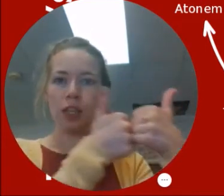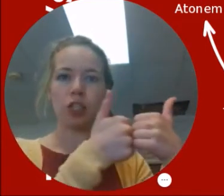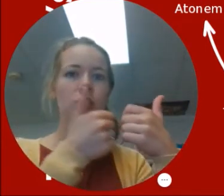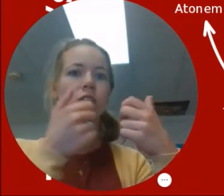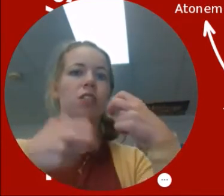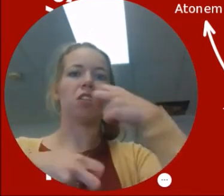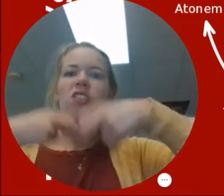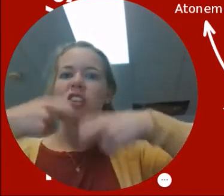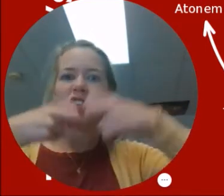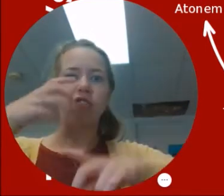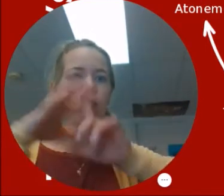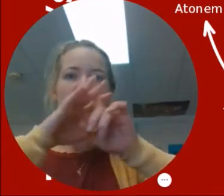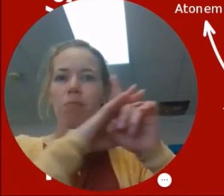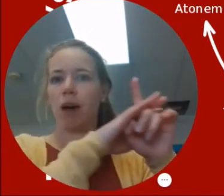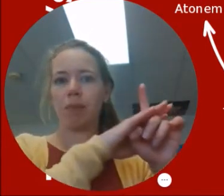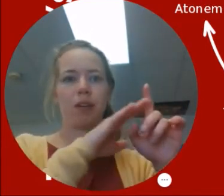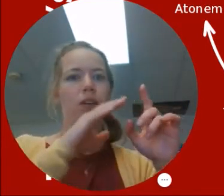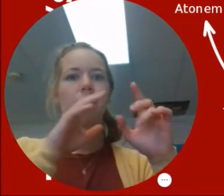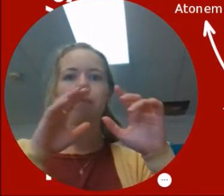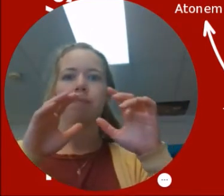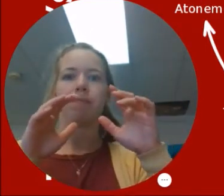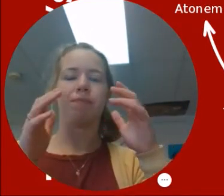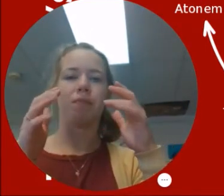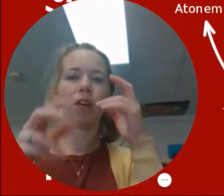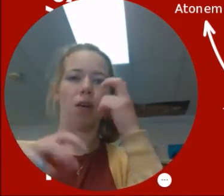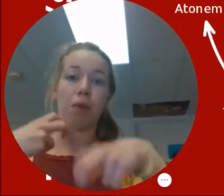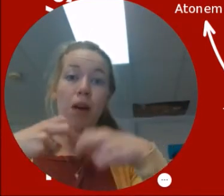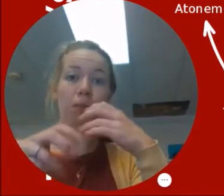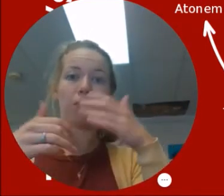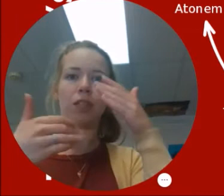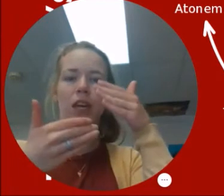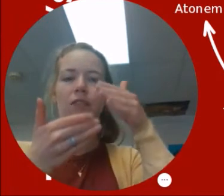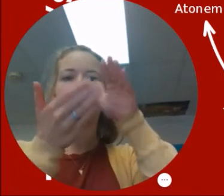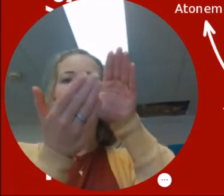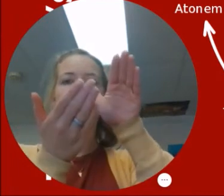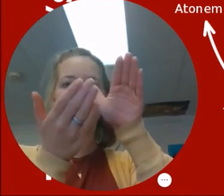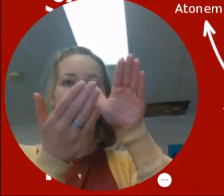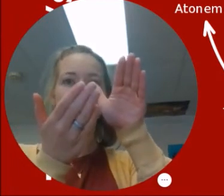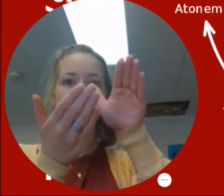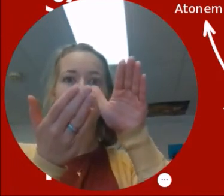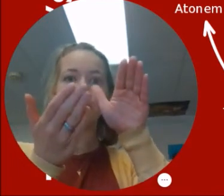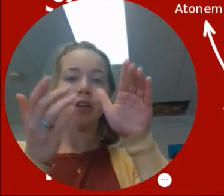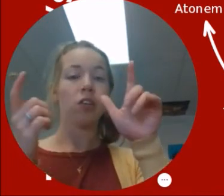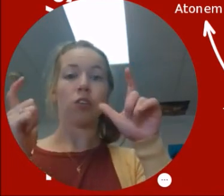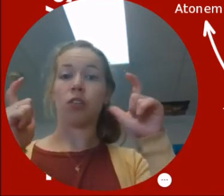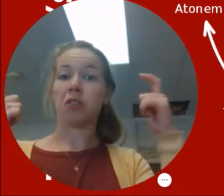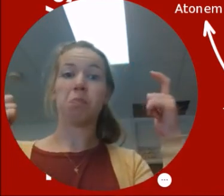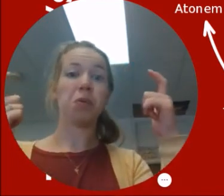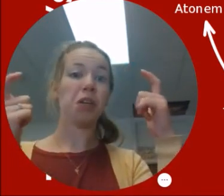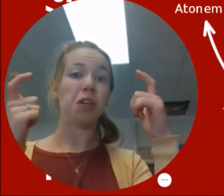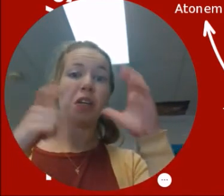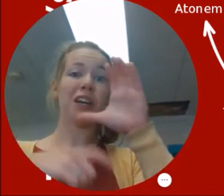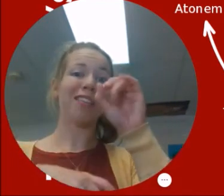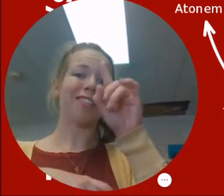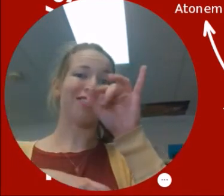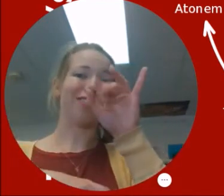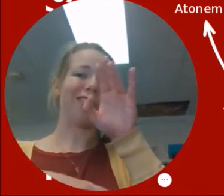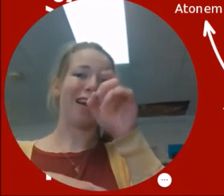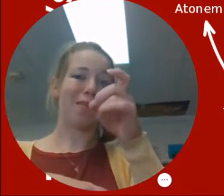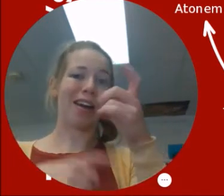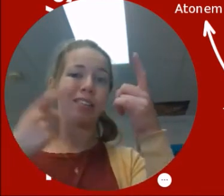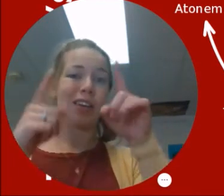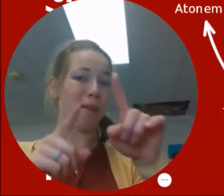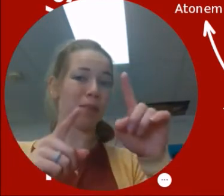lot of challenges, there's issues that keep popping up, and problems that they have to confront. So this big, it's